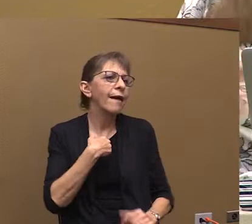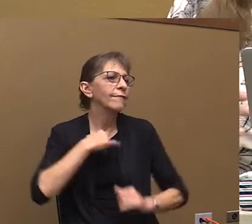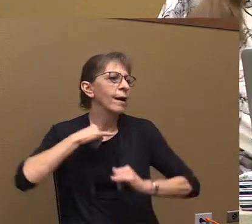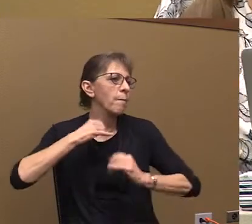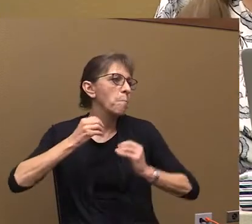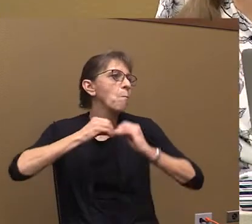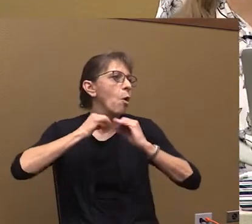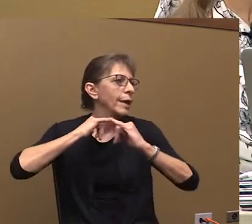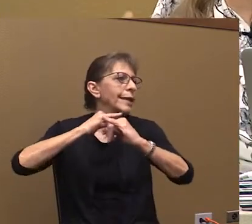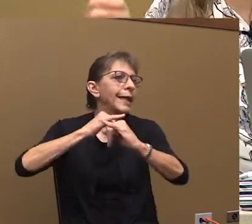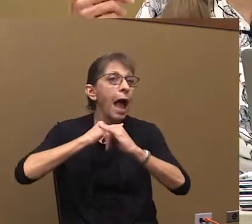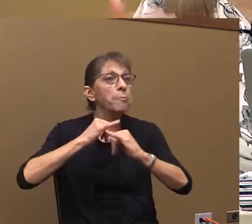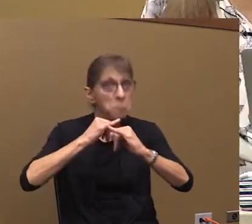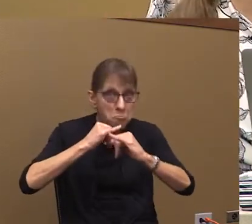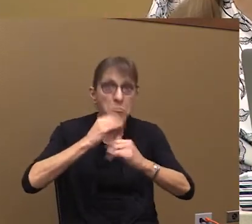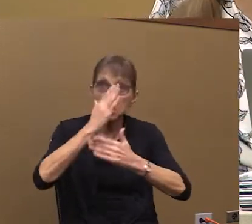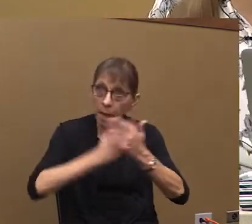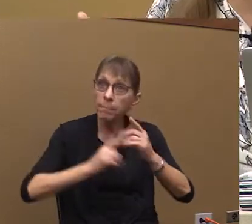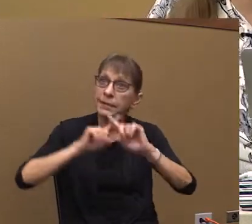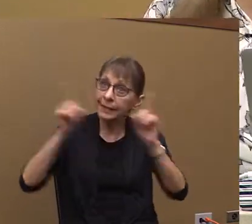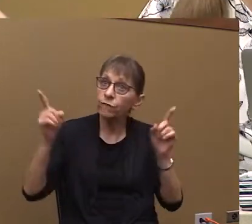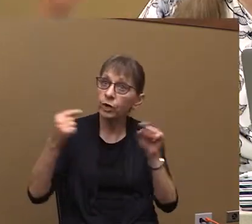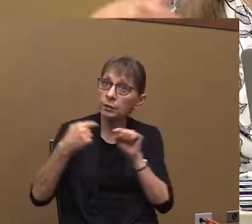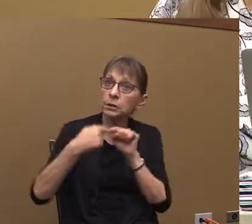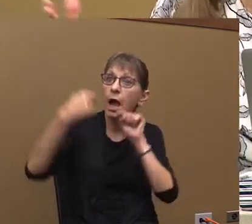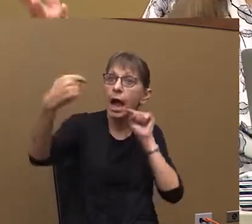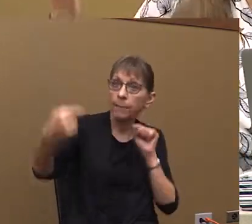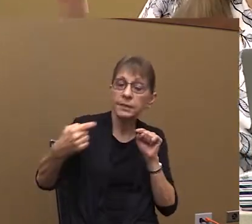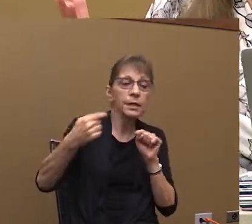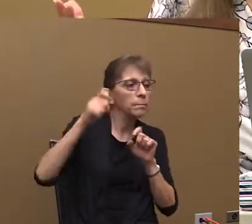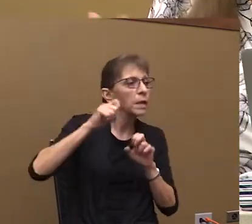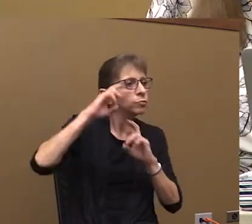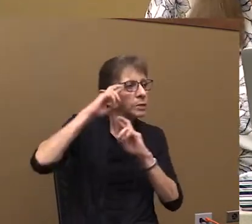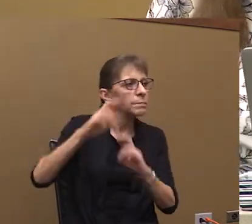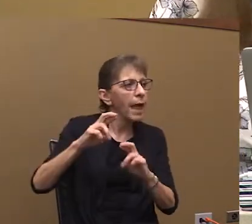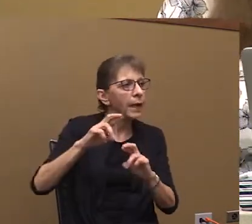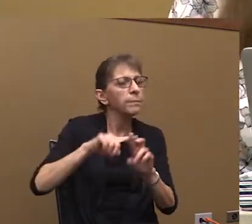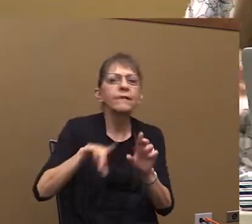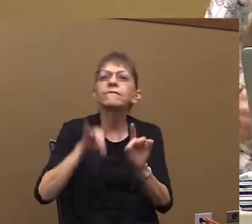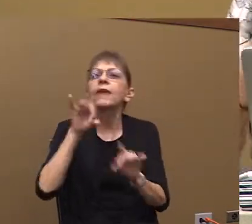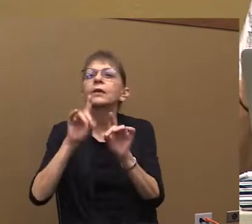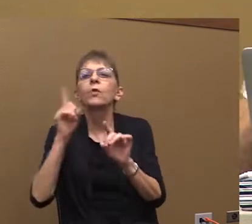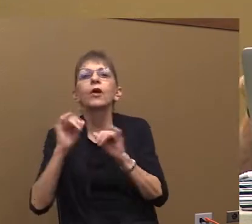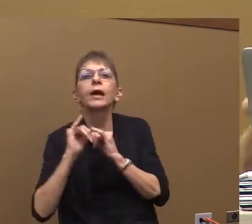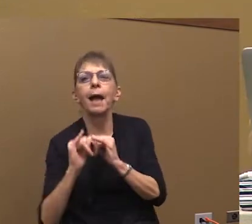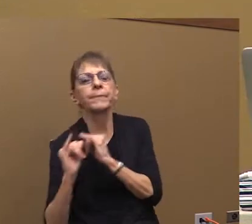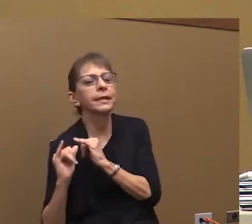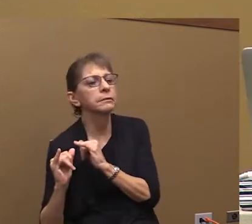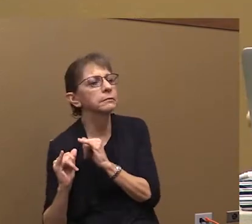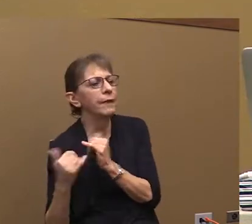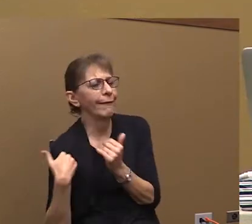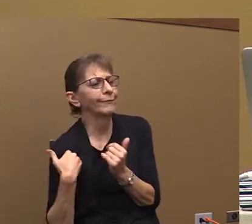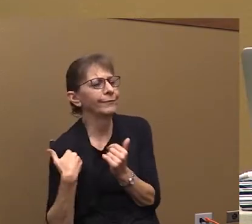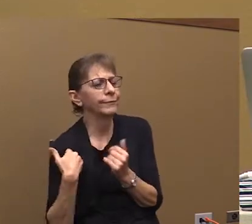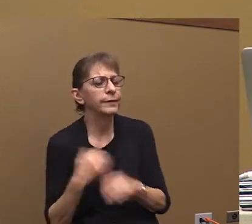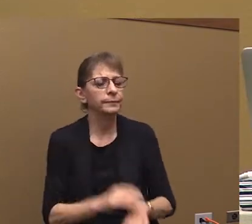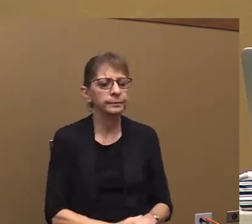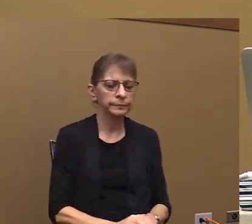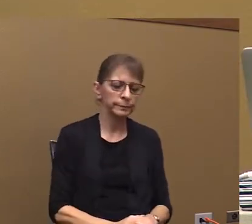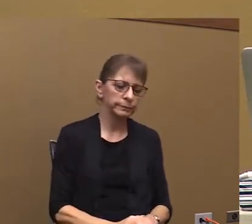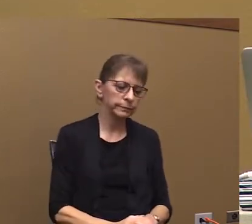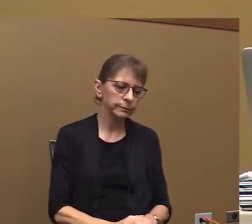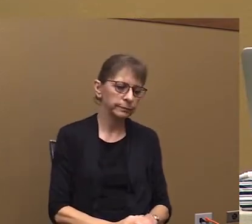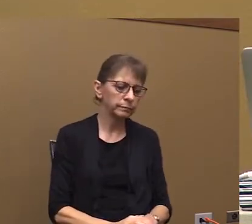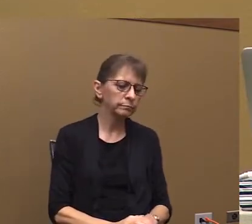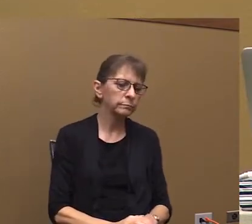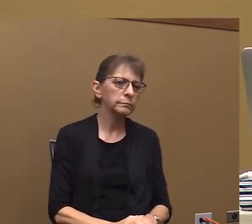practice a different religion than we do, and we actually have more in common with them, but there are some differences that